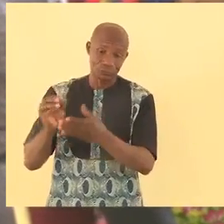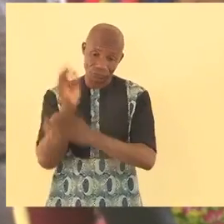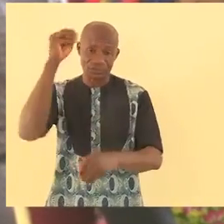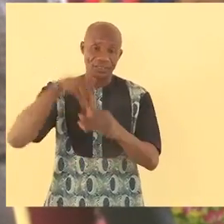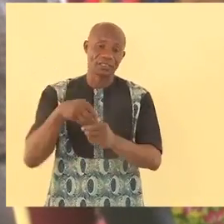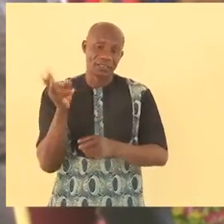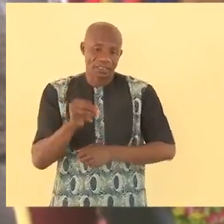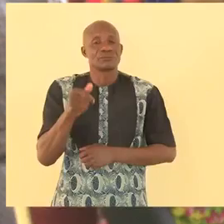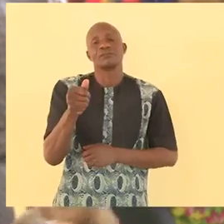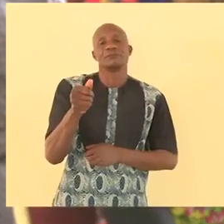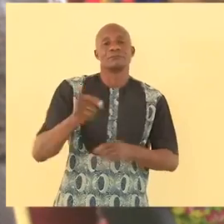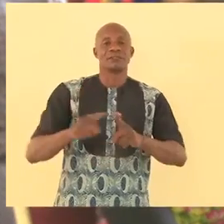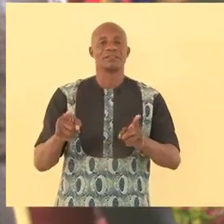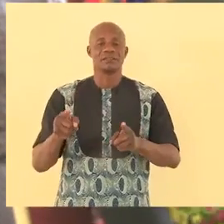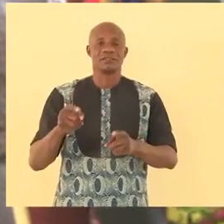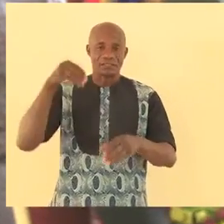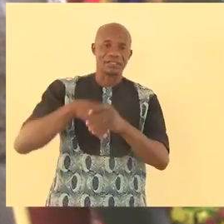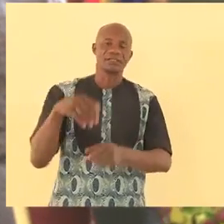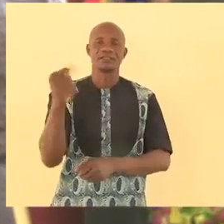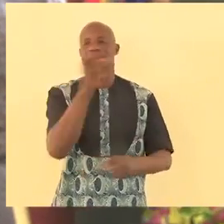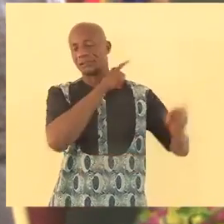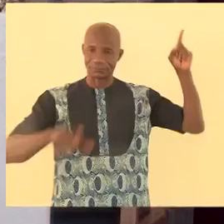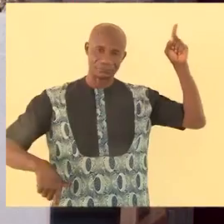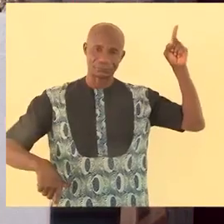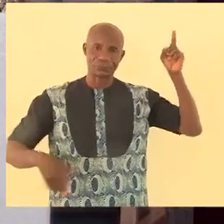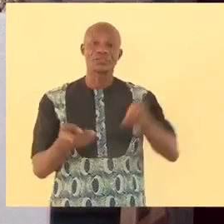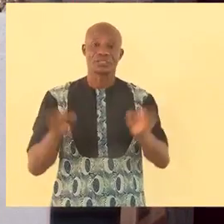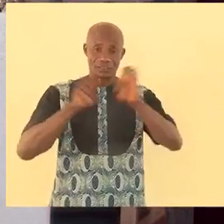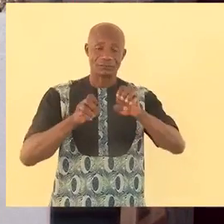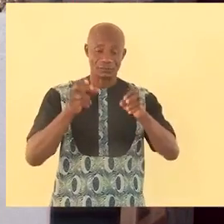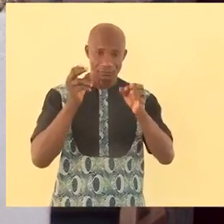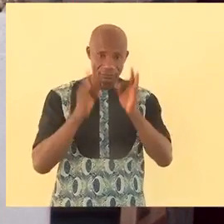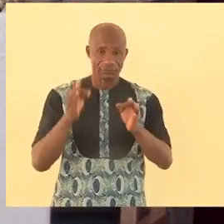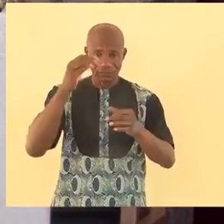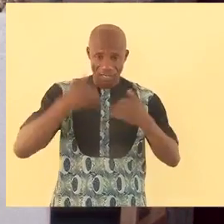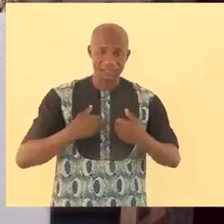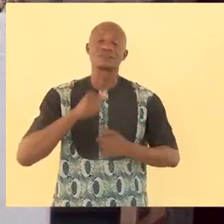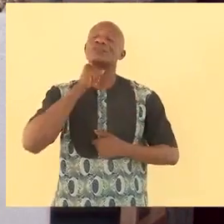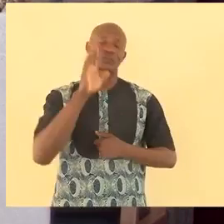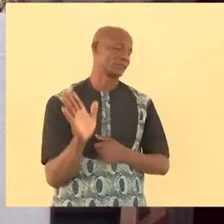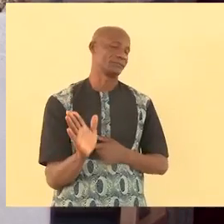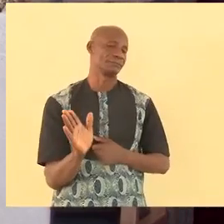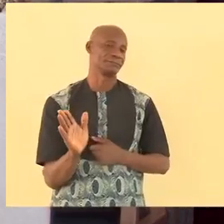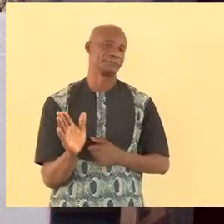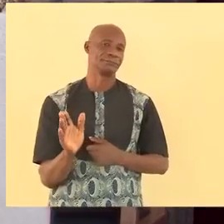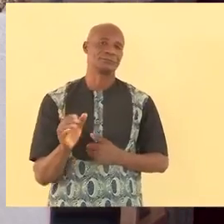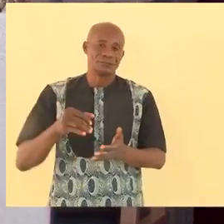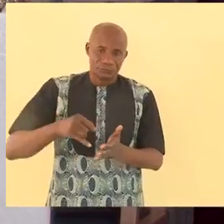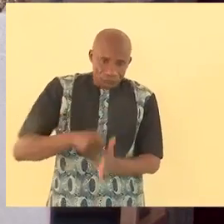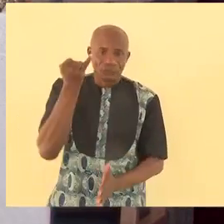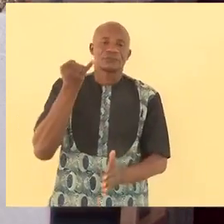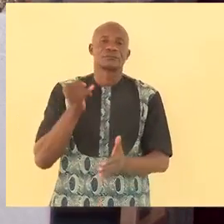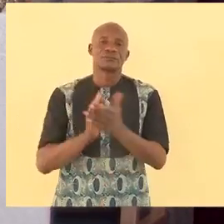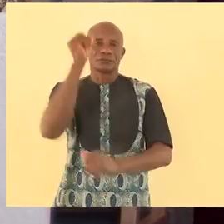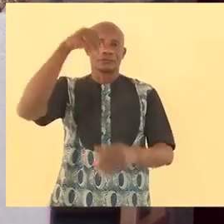in himself, but because his trust is in the Lord. Even if he has nothing? Yes. So and even if he has nothing,